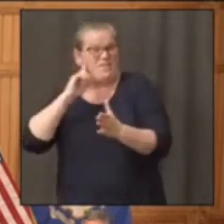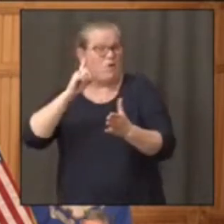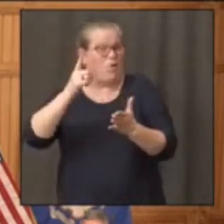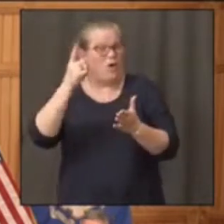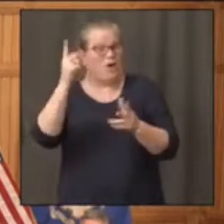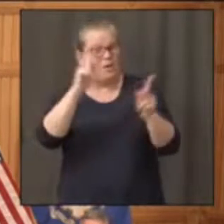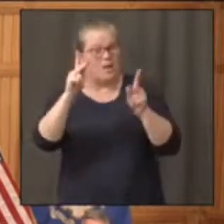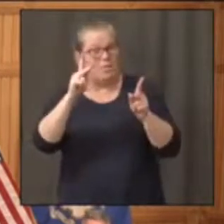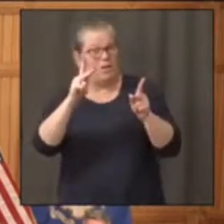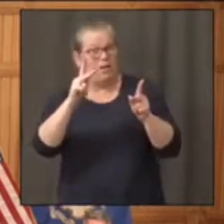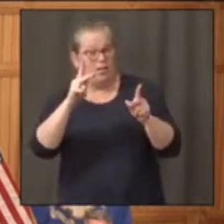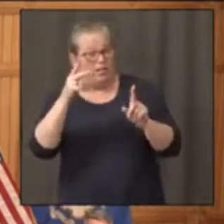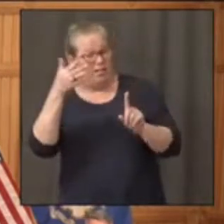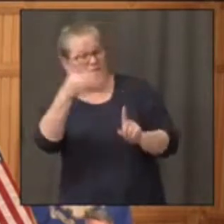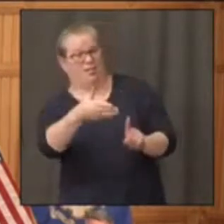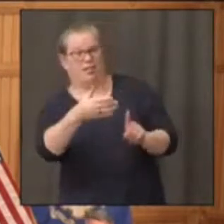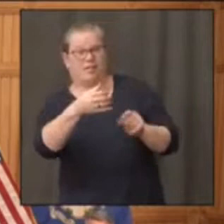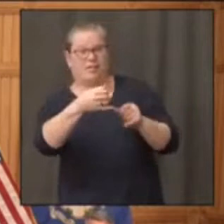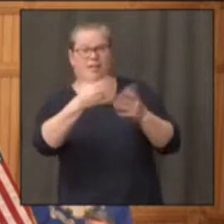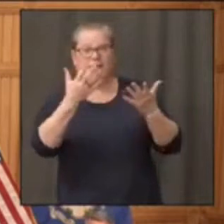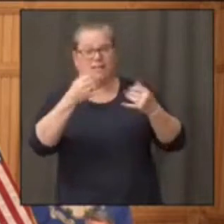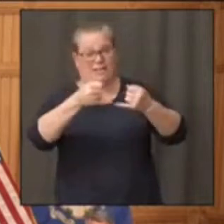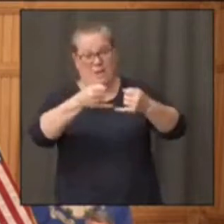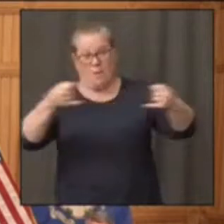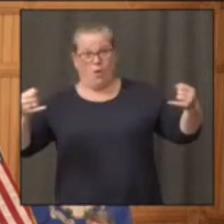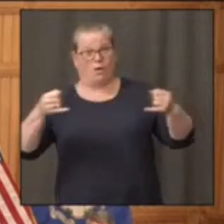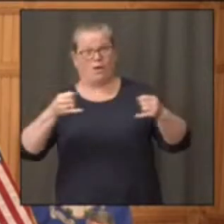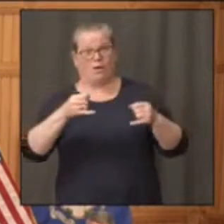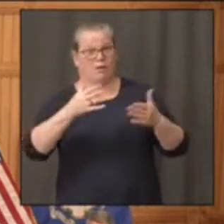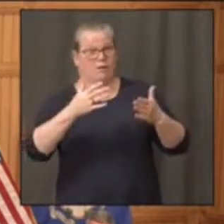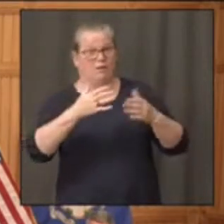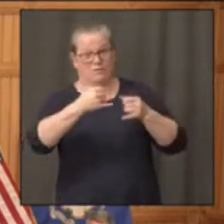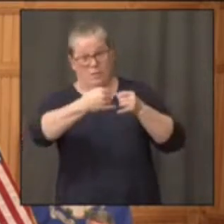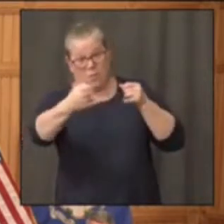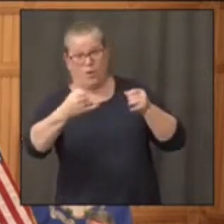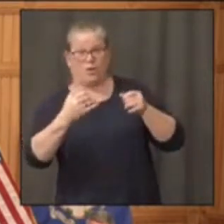them basically doing the right thing and self-quarantining. But